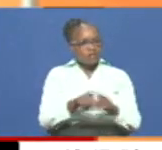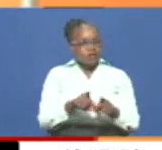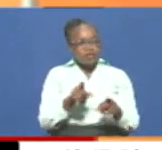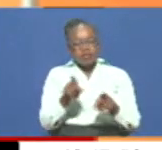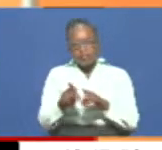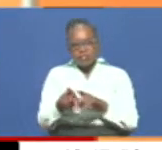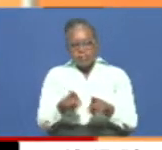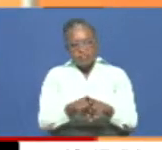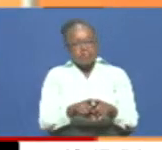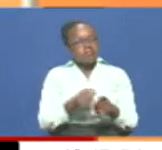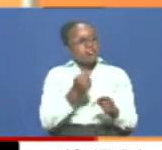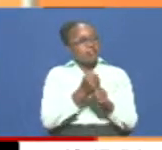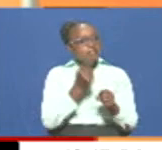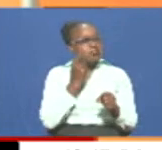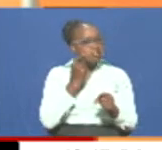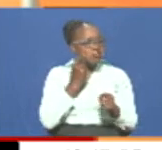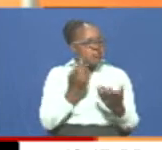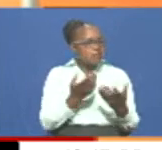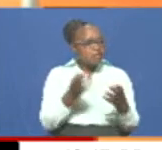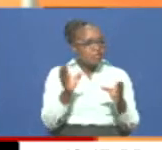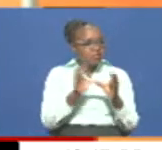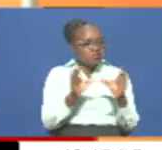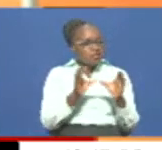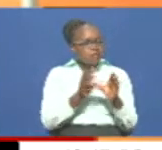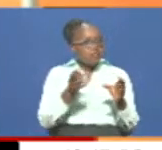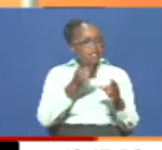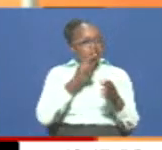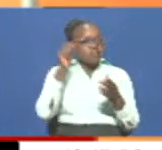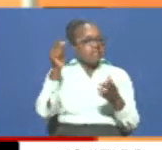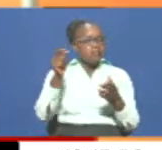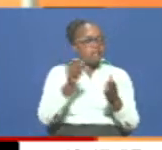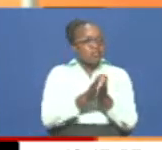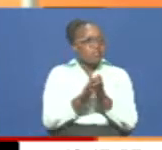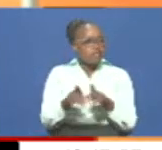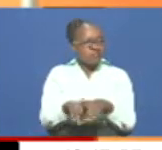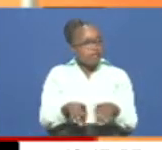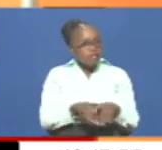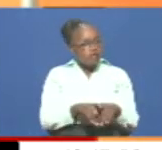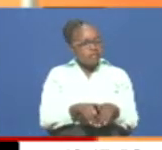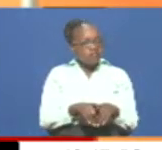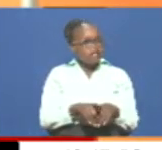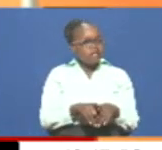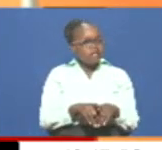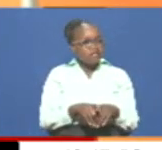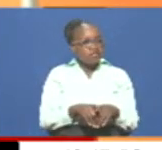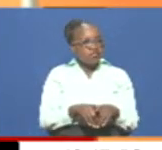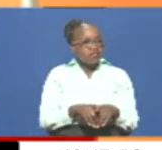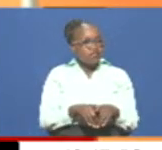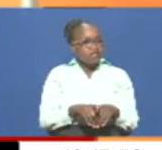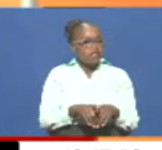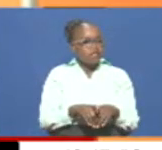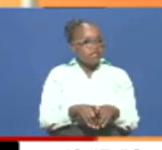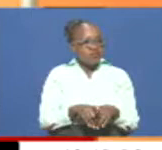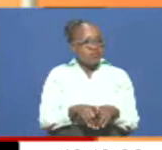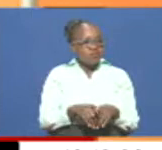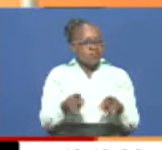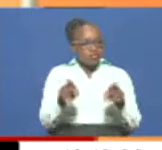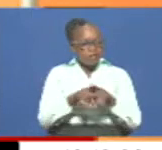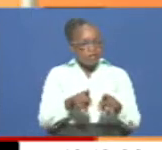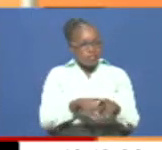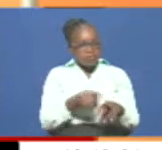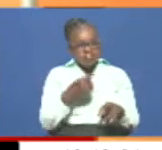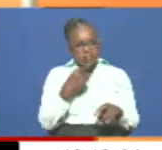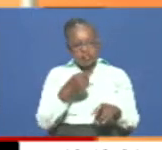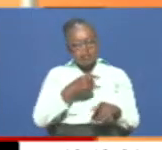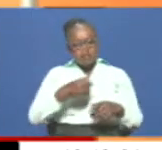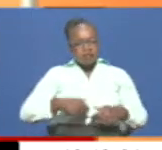in regards to coaching referees. Coaches too on the same, and we shall. And there are a couple of things we mentioned about the youth